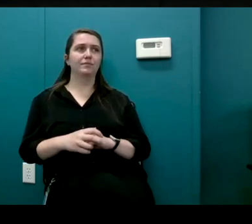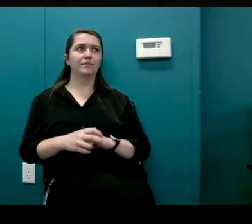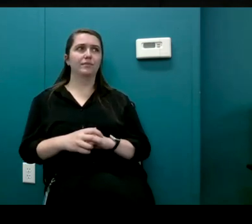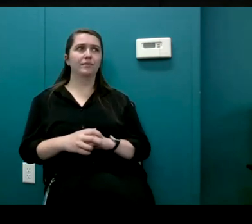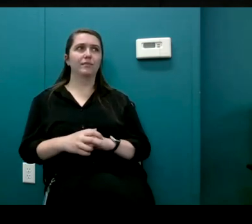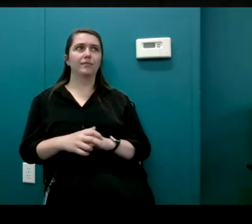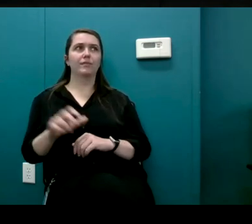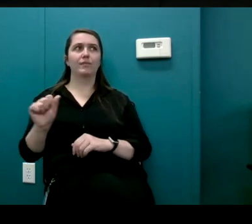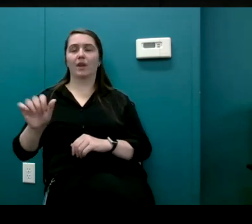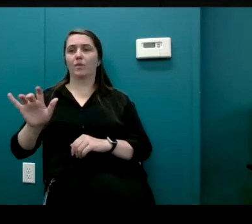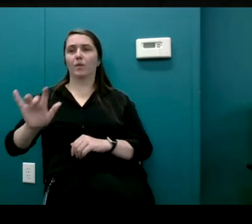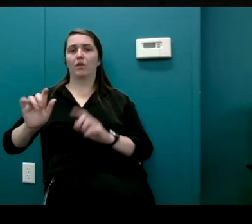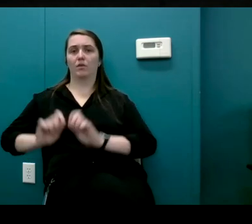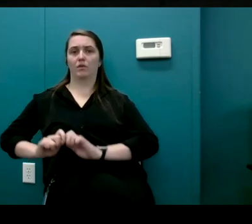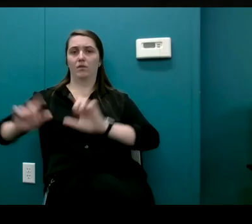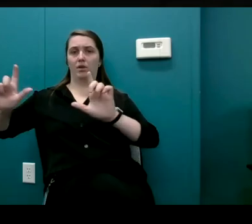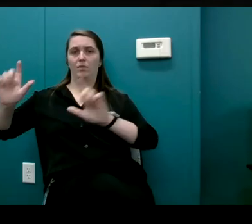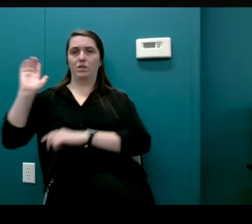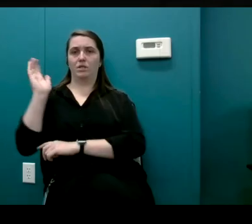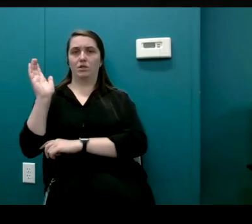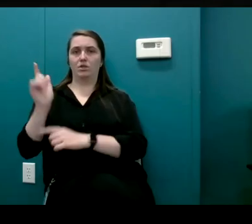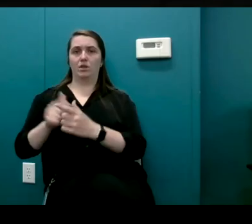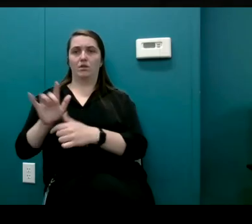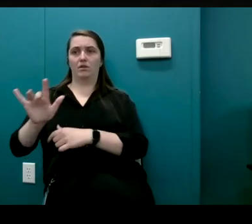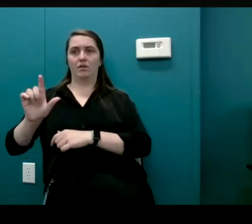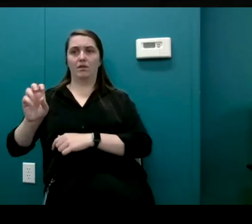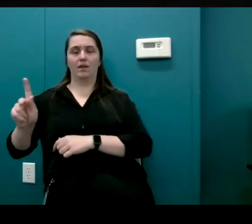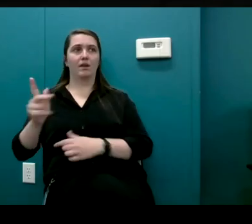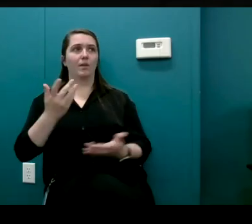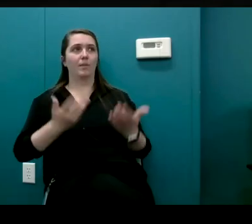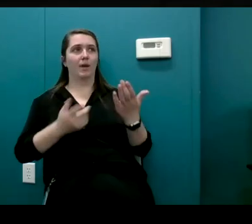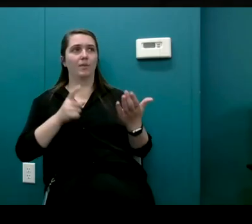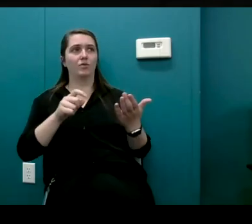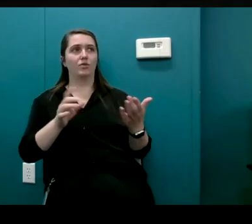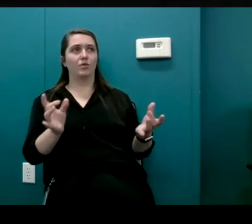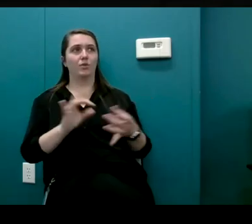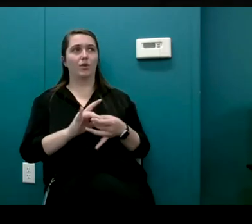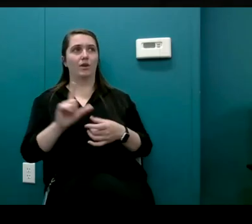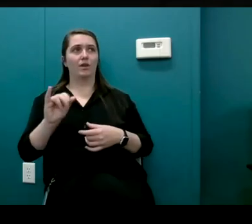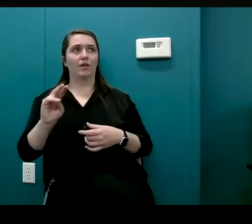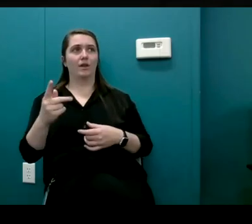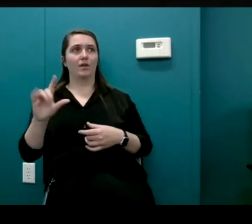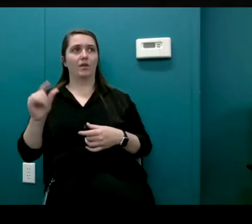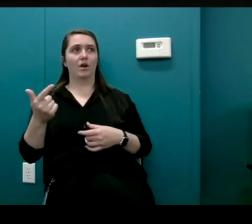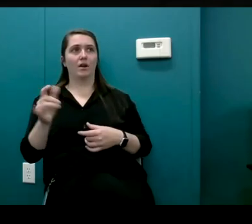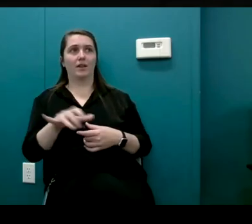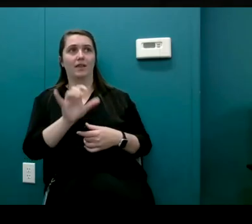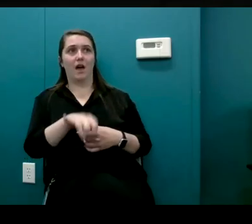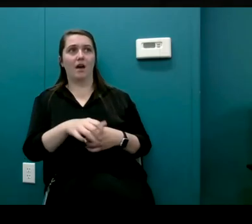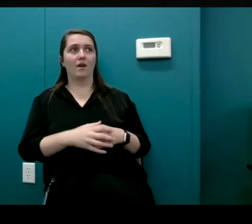And then you have to go into the. Maybe she should do a link on this.